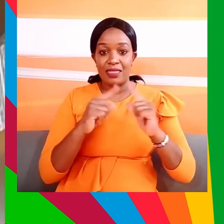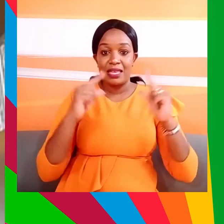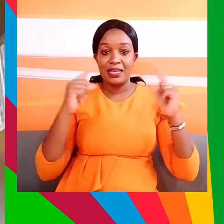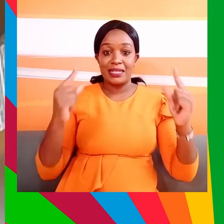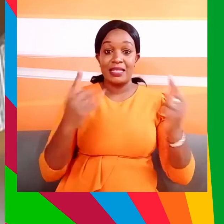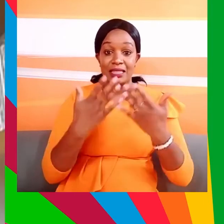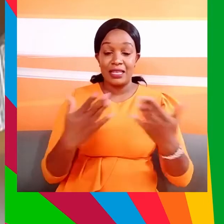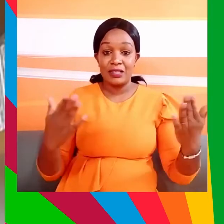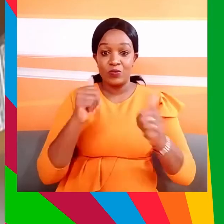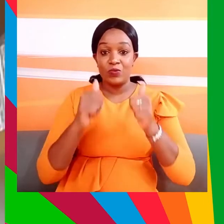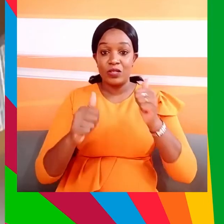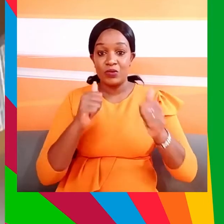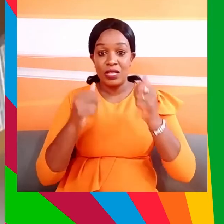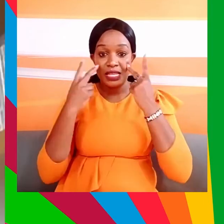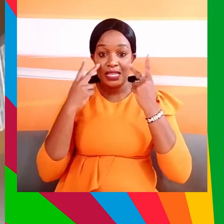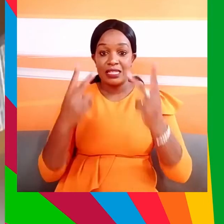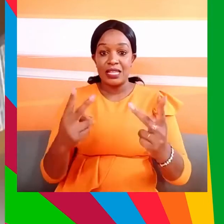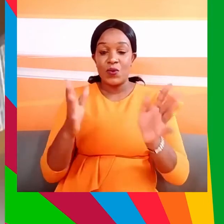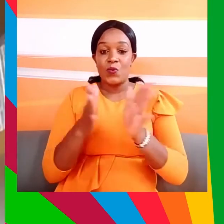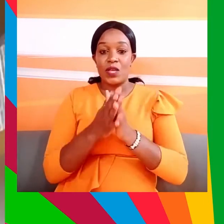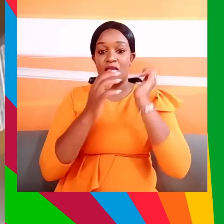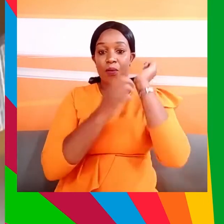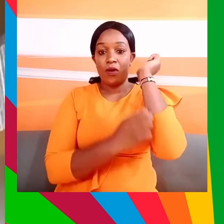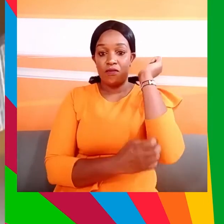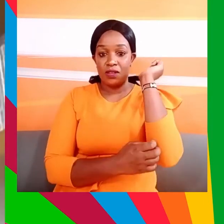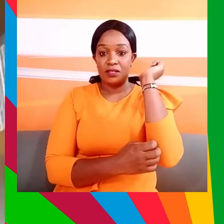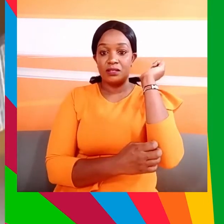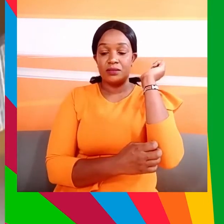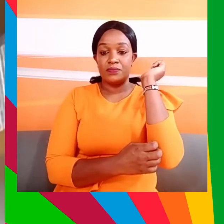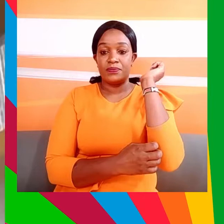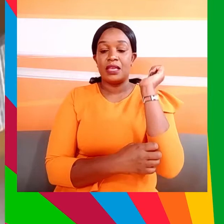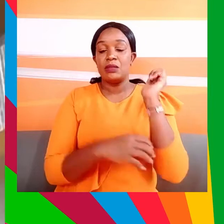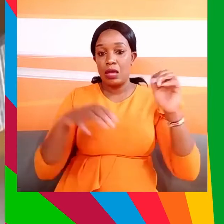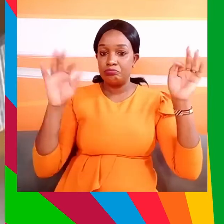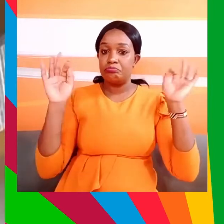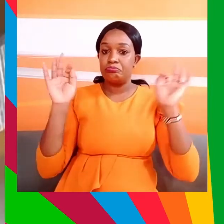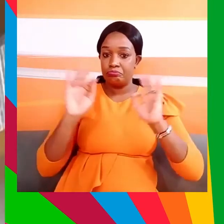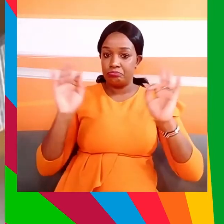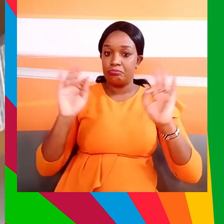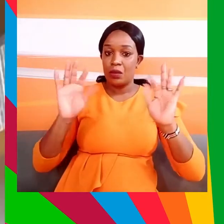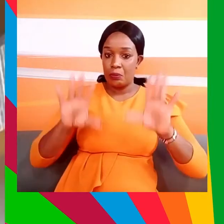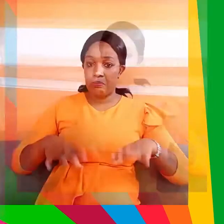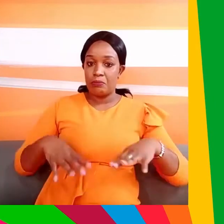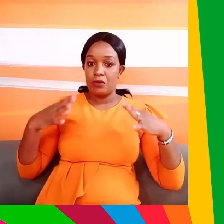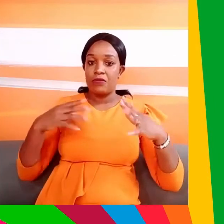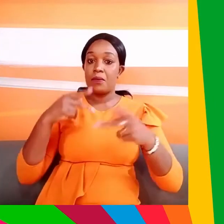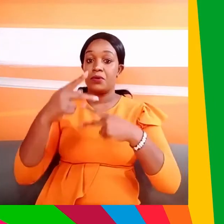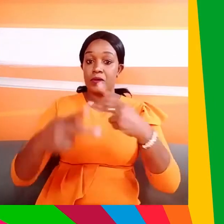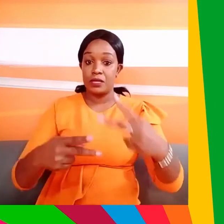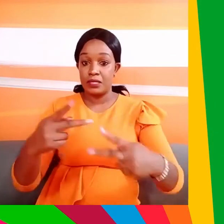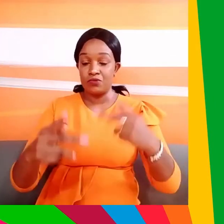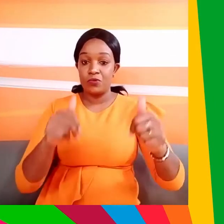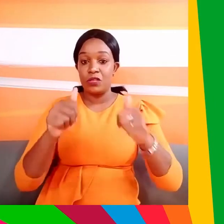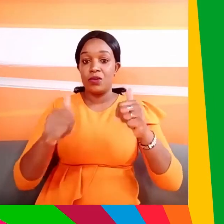poverty. You know, we've all should be so proud of the amazing progress that the world had made on reducing levels of poverty.